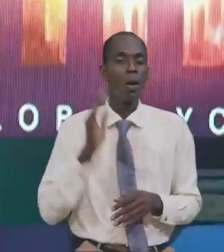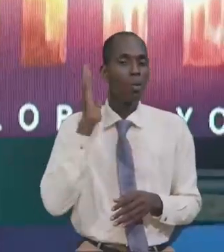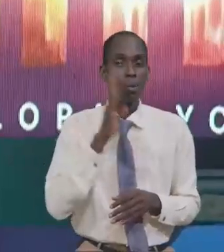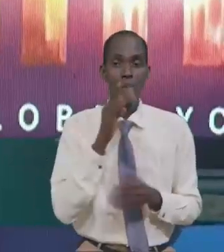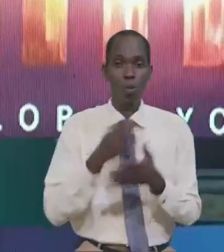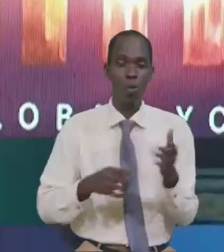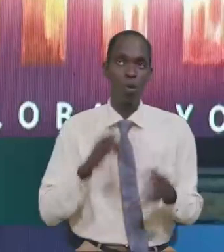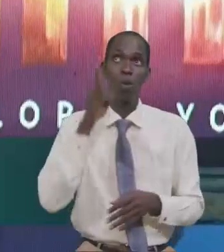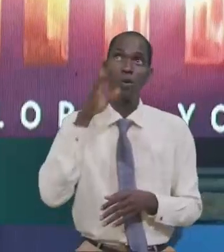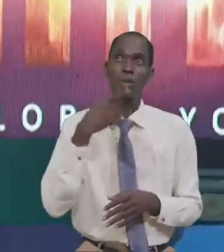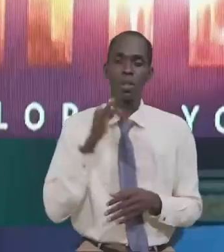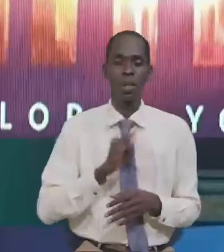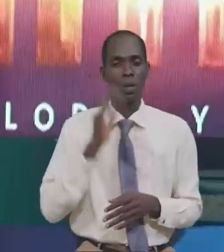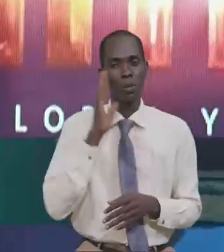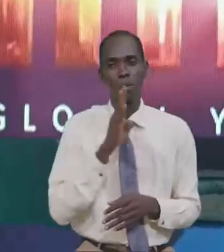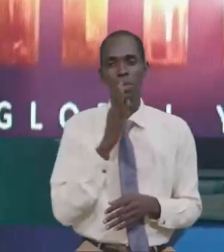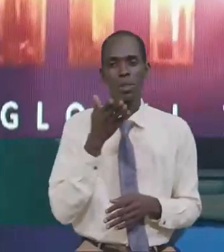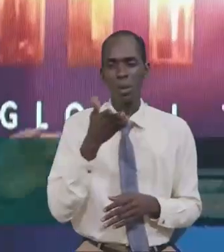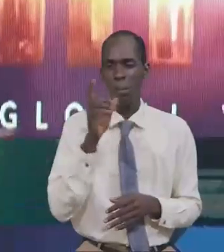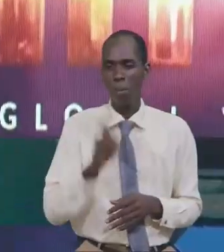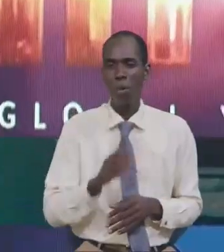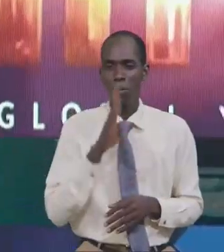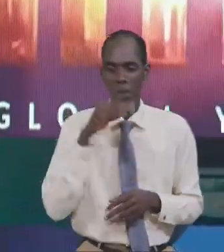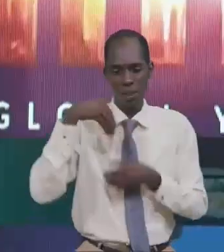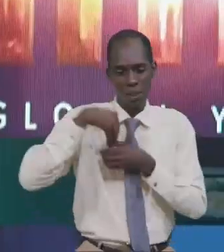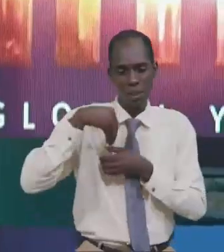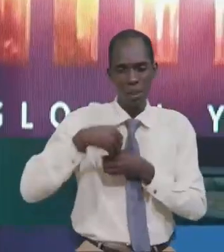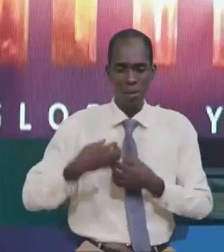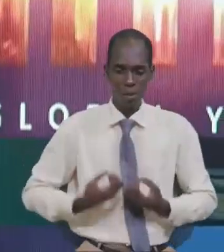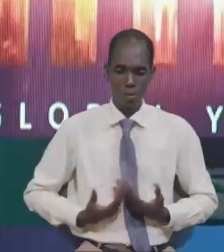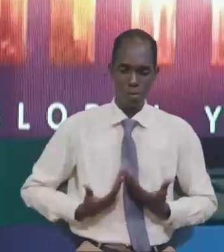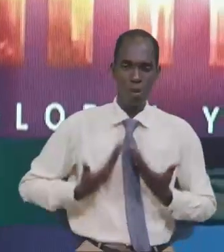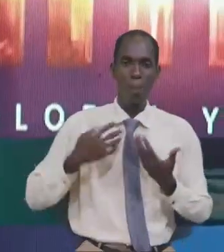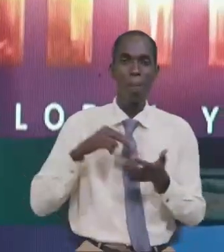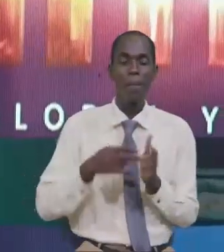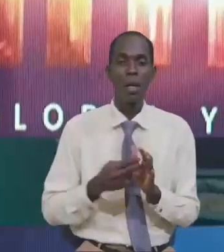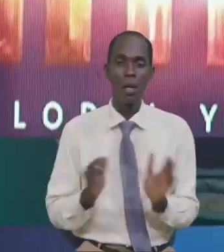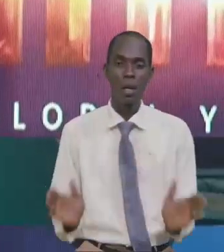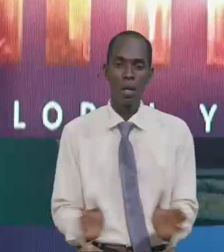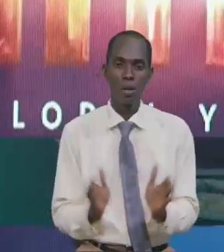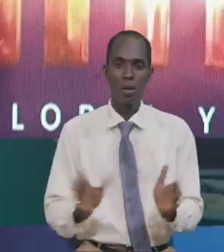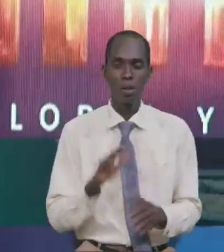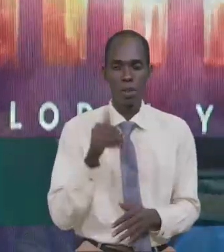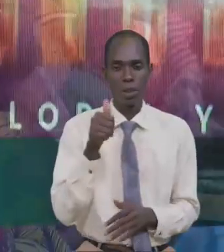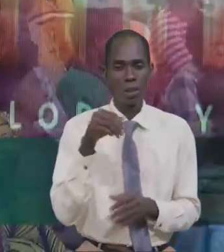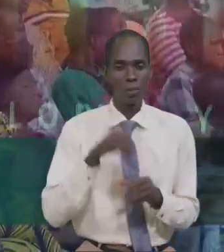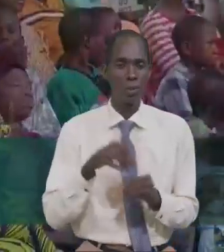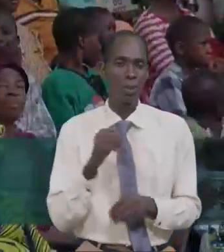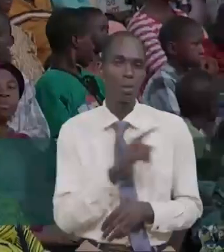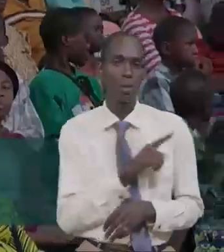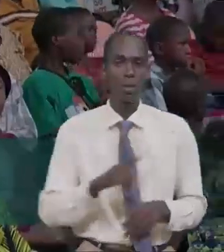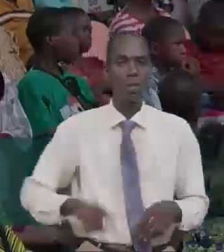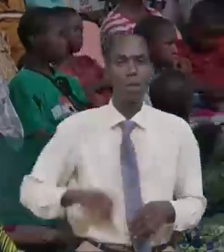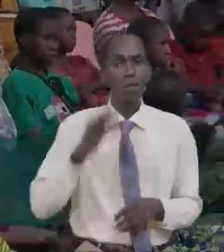the Lord, knowing here is why I am here, and I will make it. I